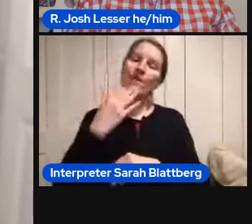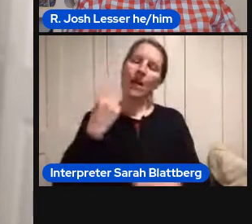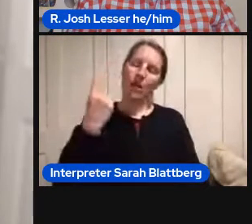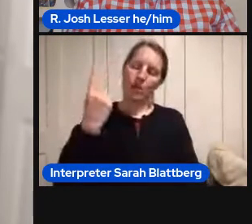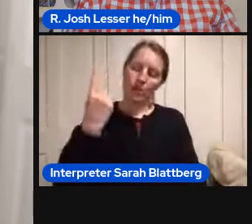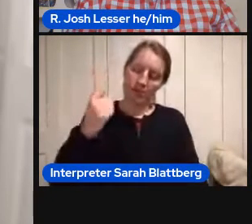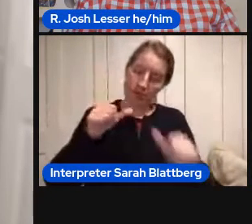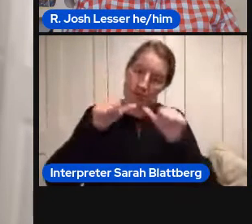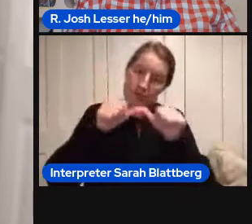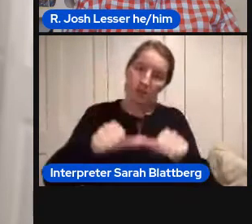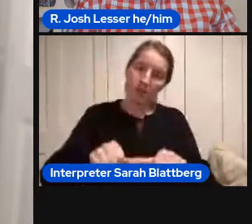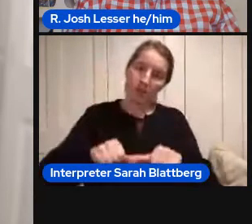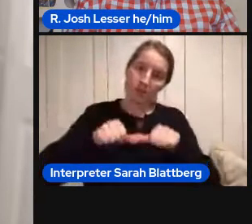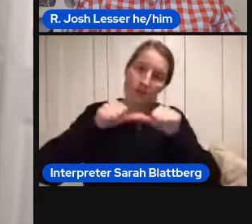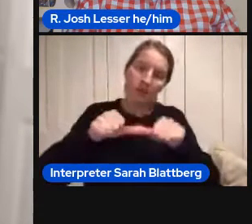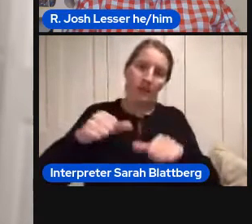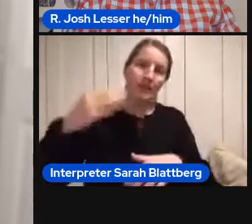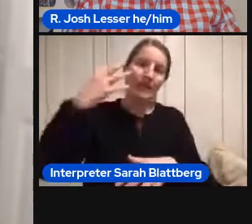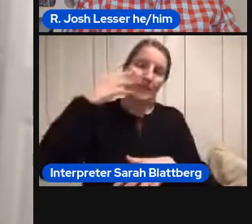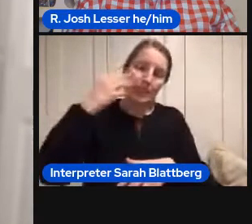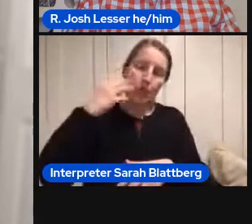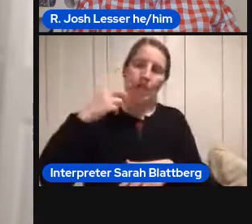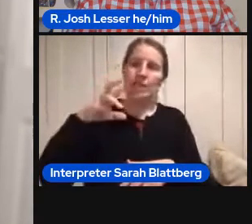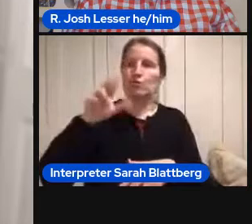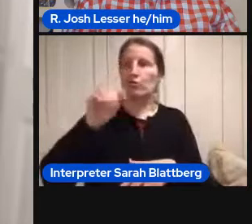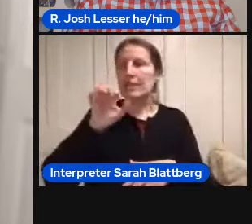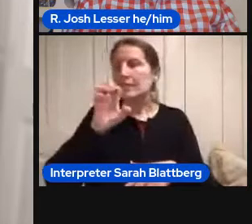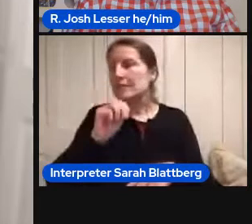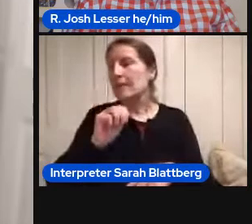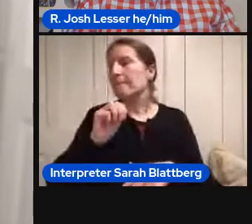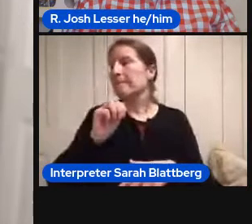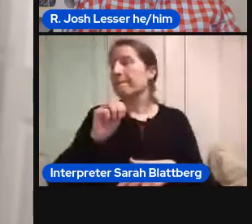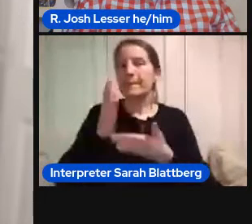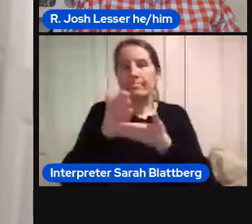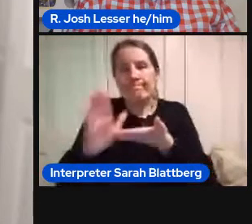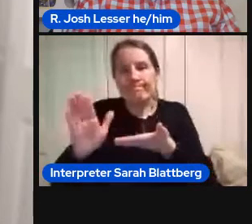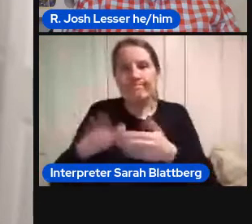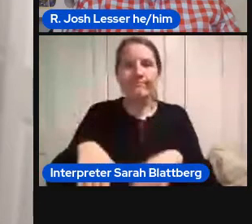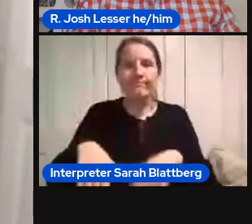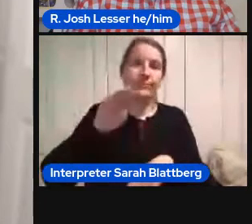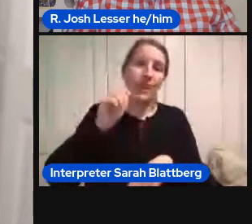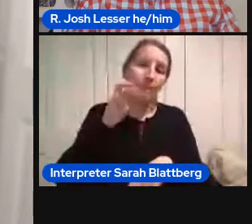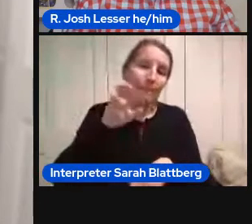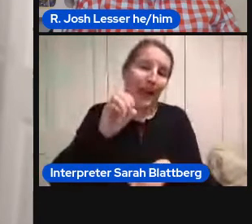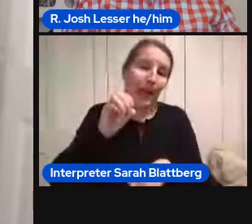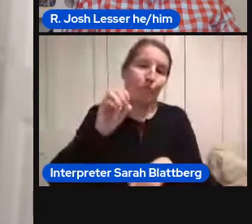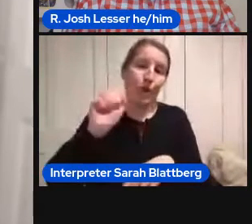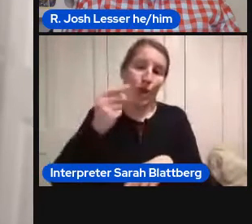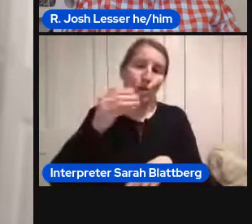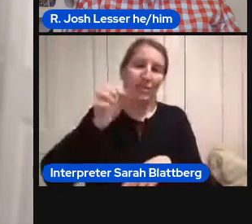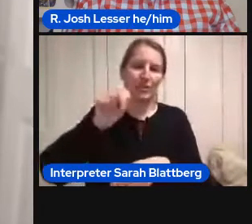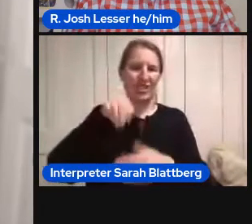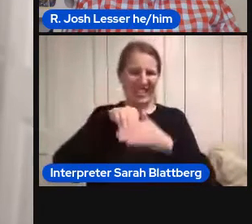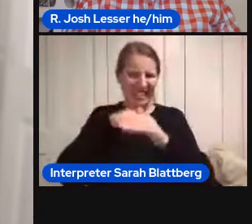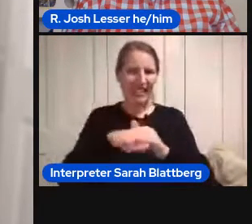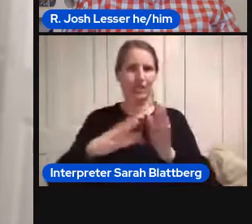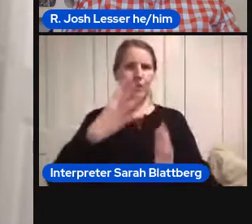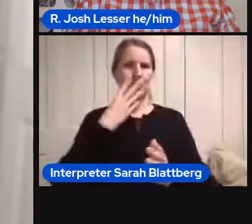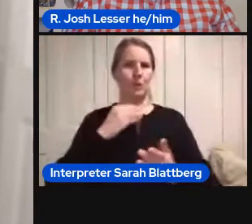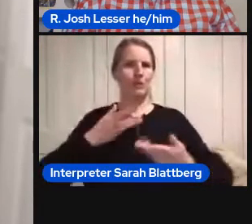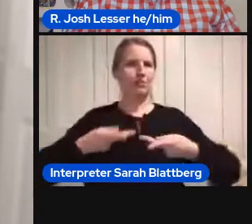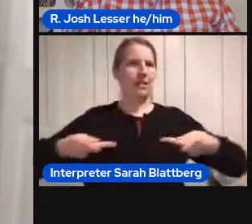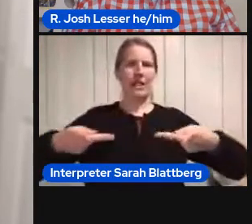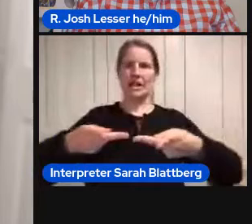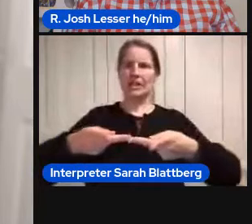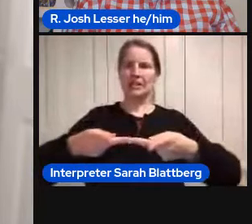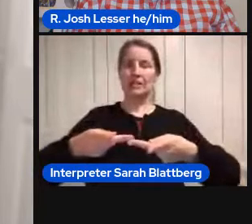continue to face racism and various forms of microaggressions in Jewish community, causing many people